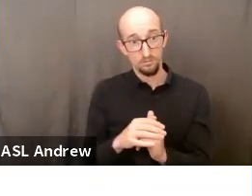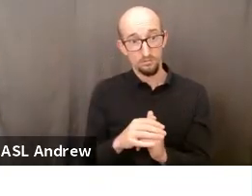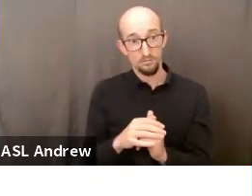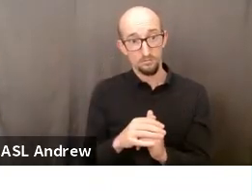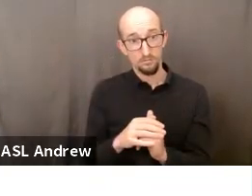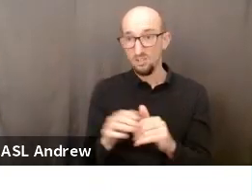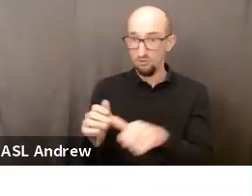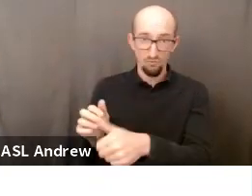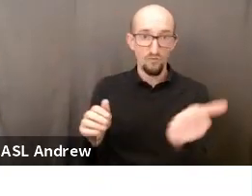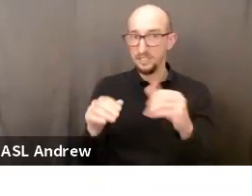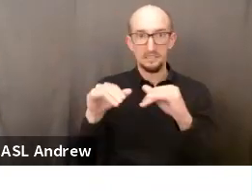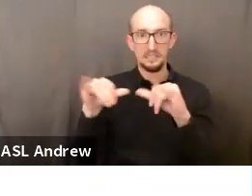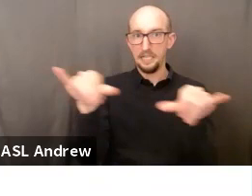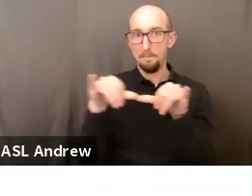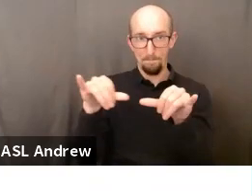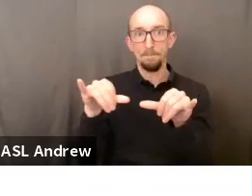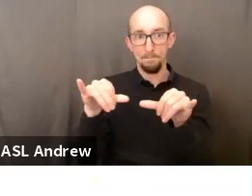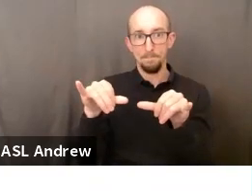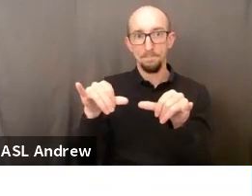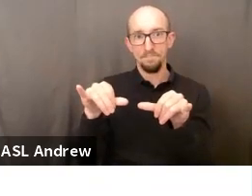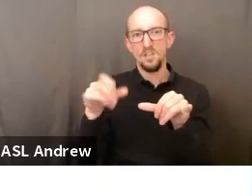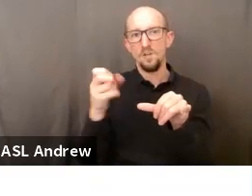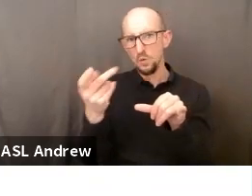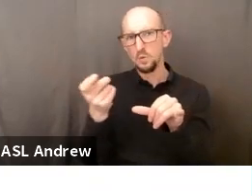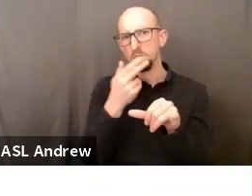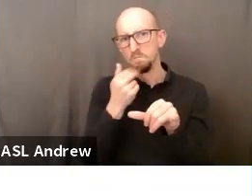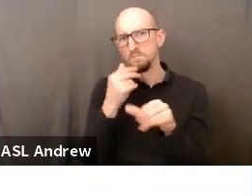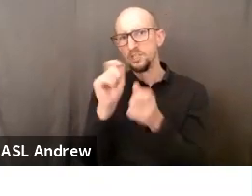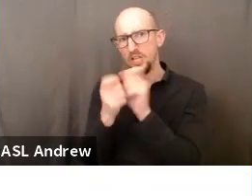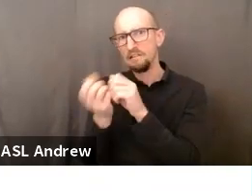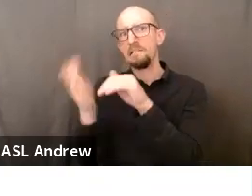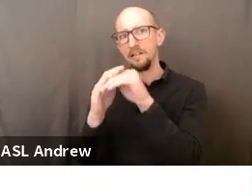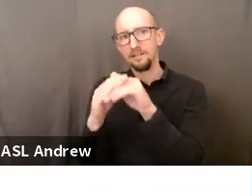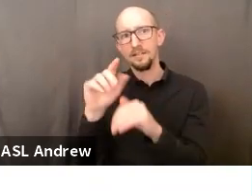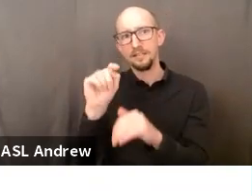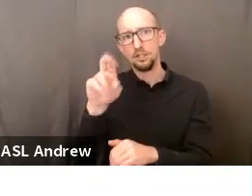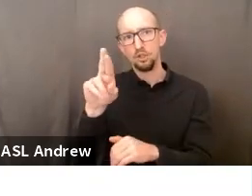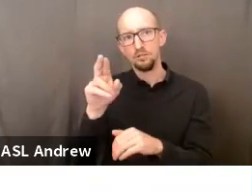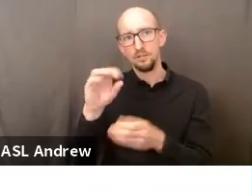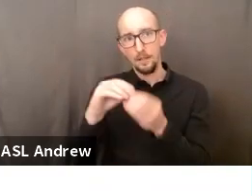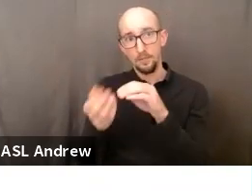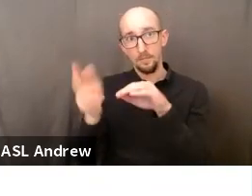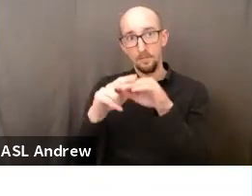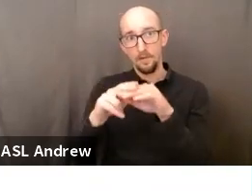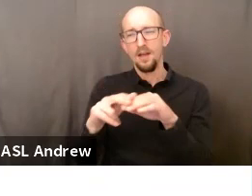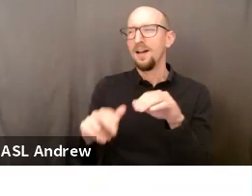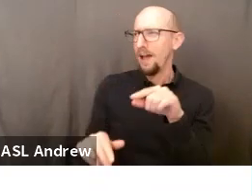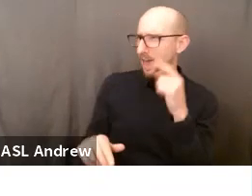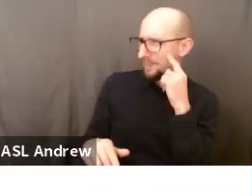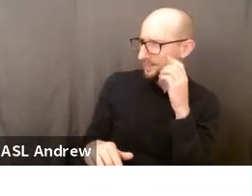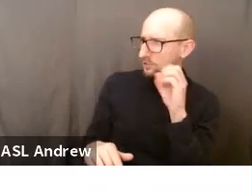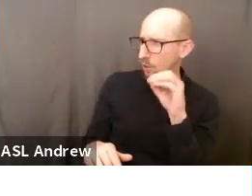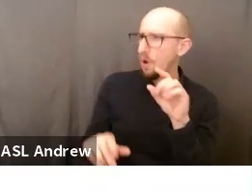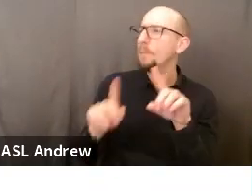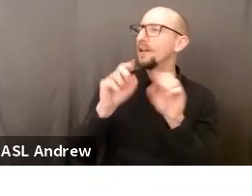I think that would be true, but we can confirm that looking actually at the spreadsheet of tiers to confirm